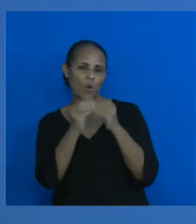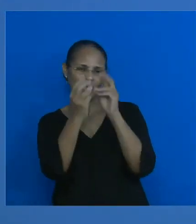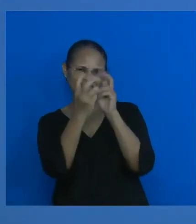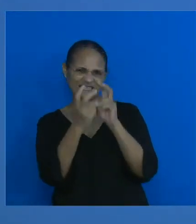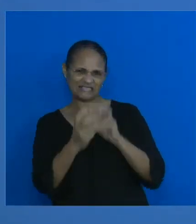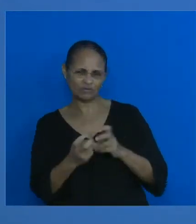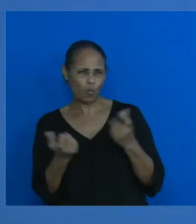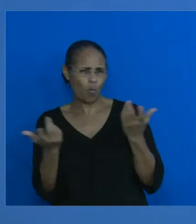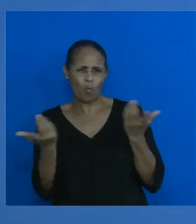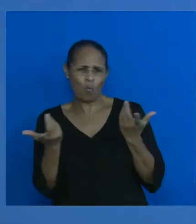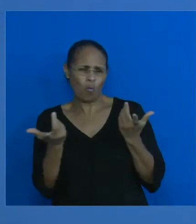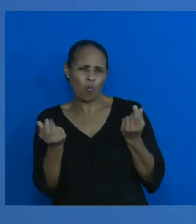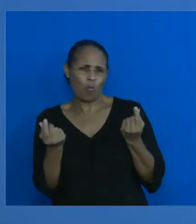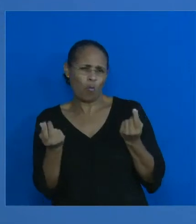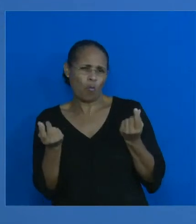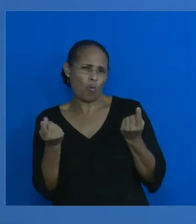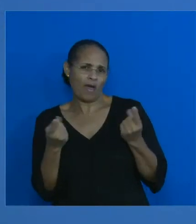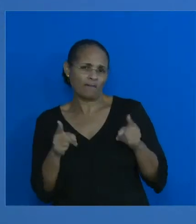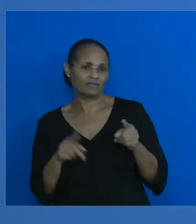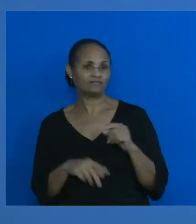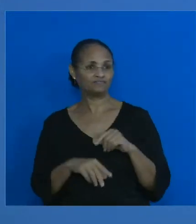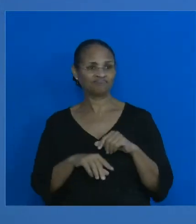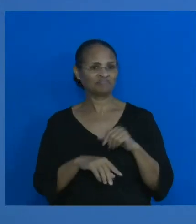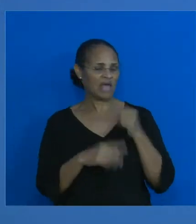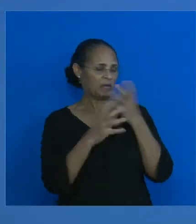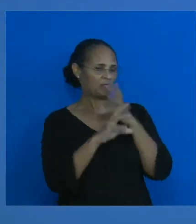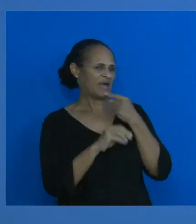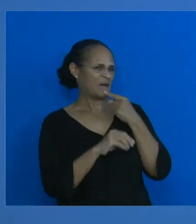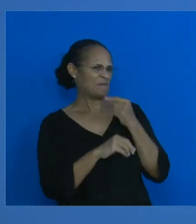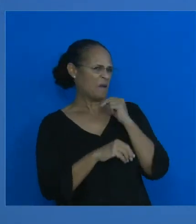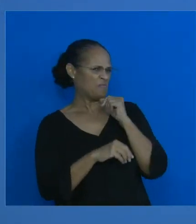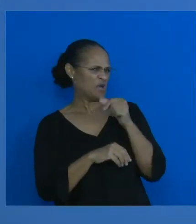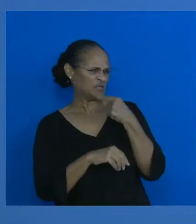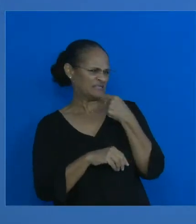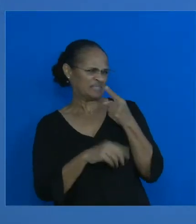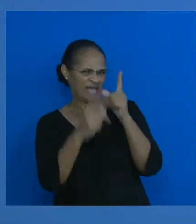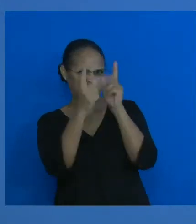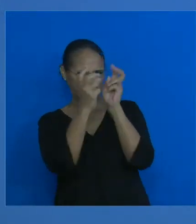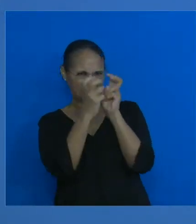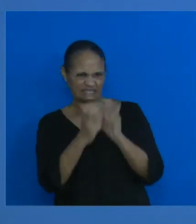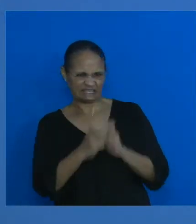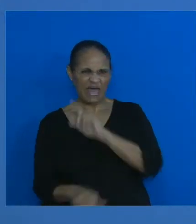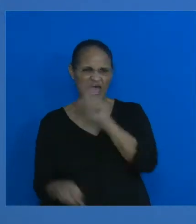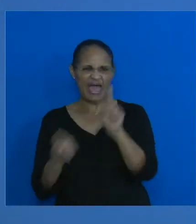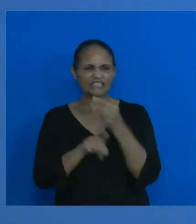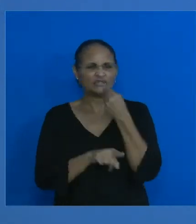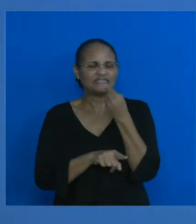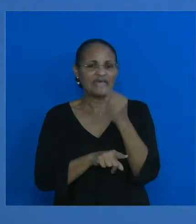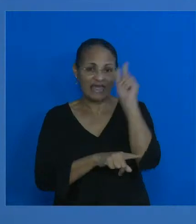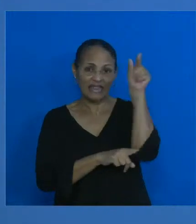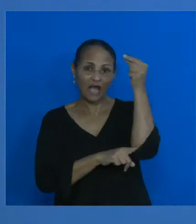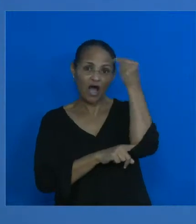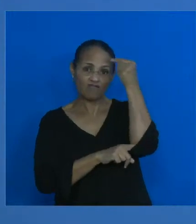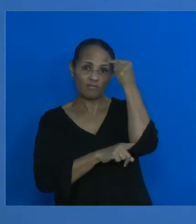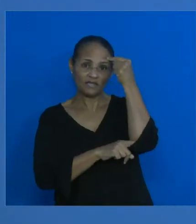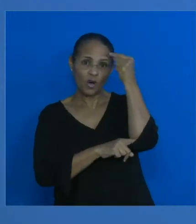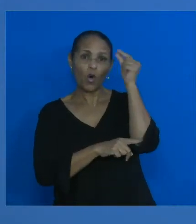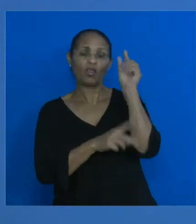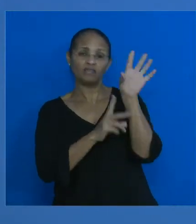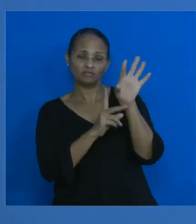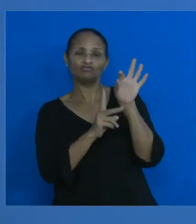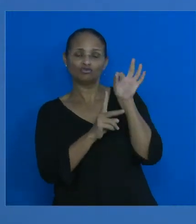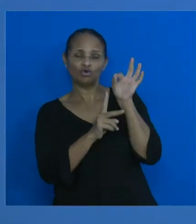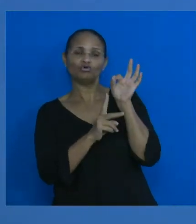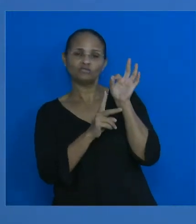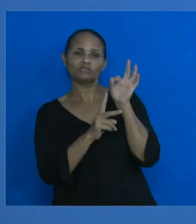happened? I'm not going to get into specific details. As you would know, the government, the elected government of the country